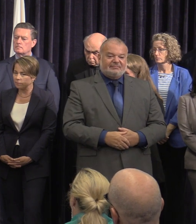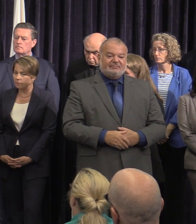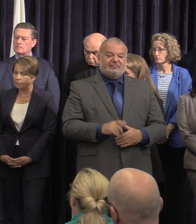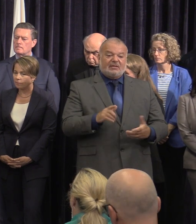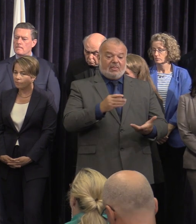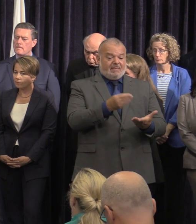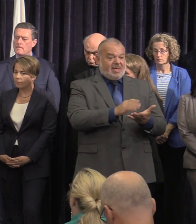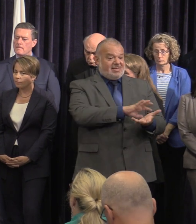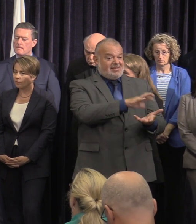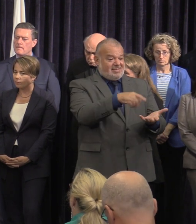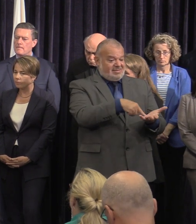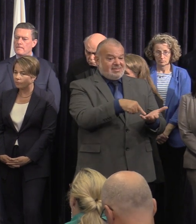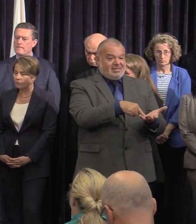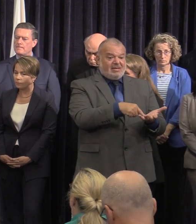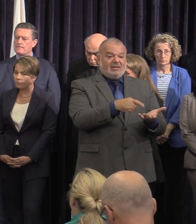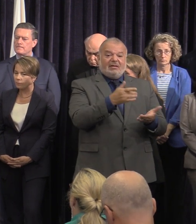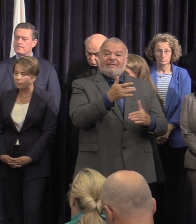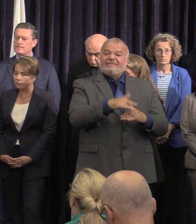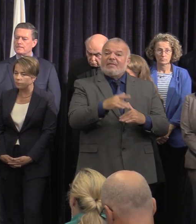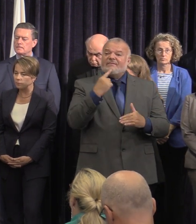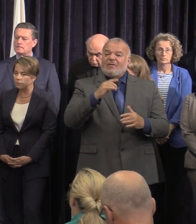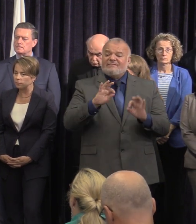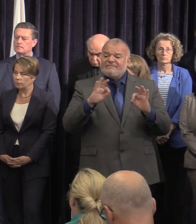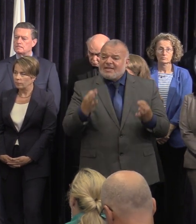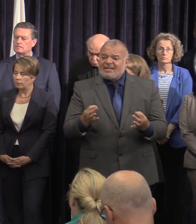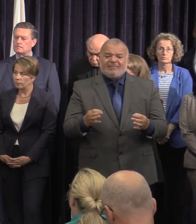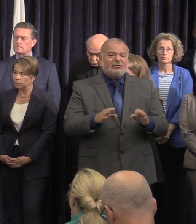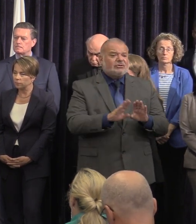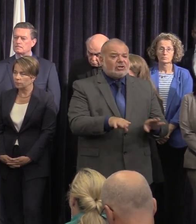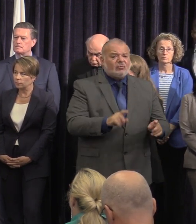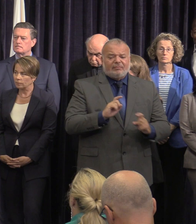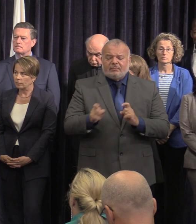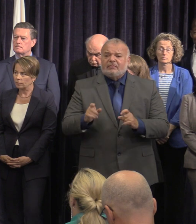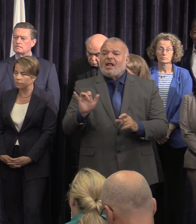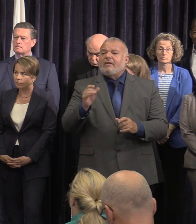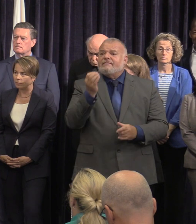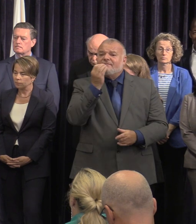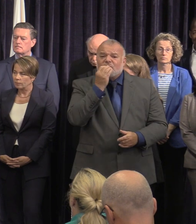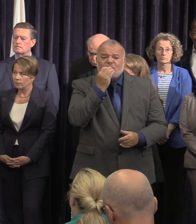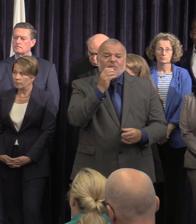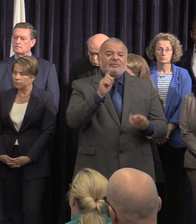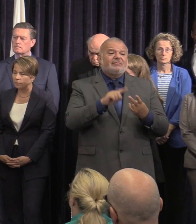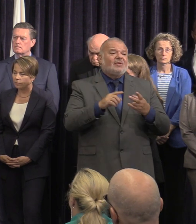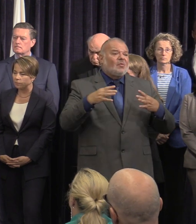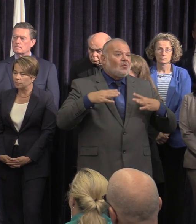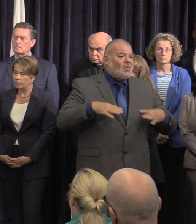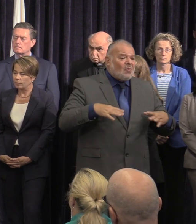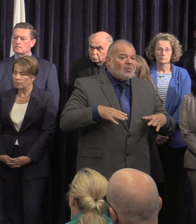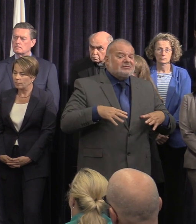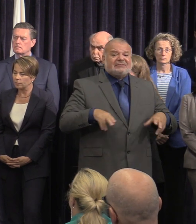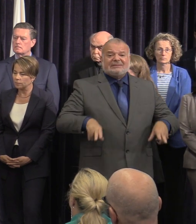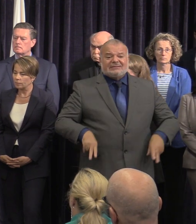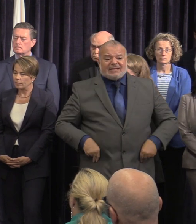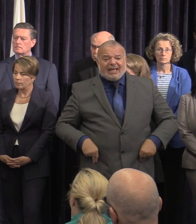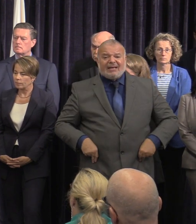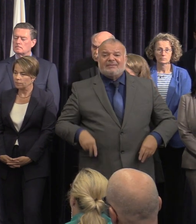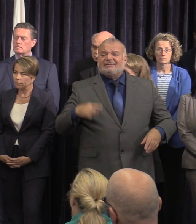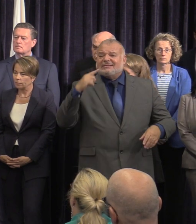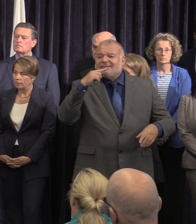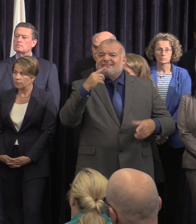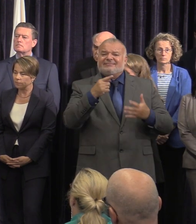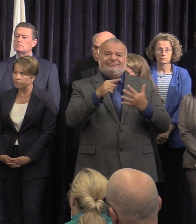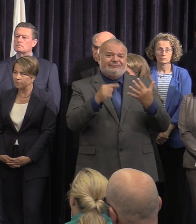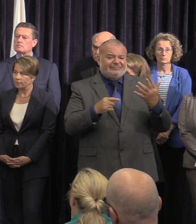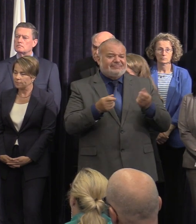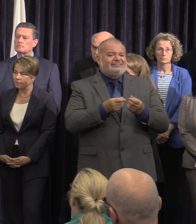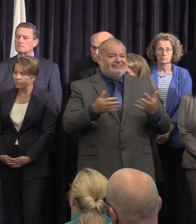and families have access to essential needs, including food and shelter, clothing, diapers, hygiene items, and transportation. It will